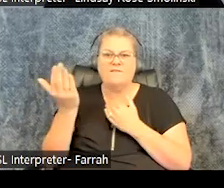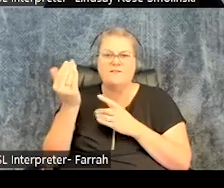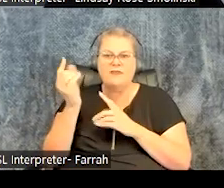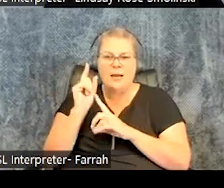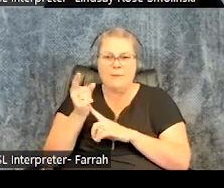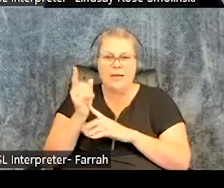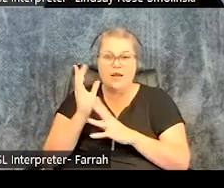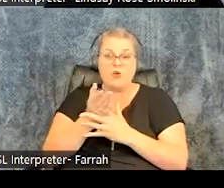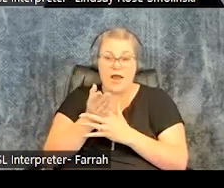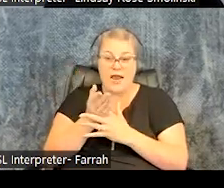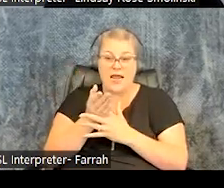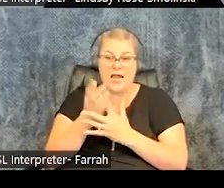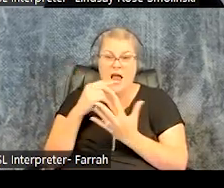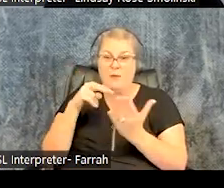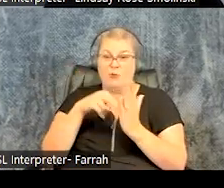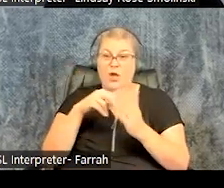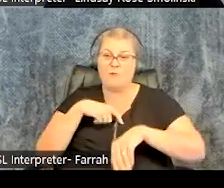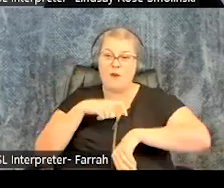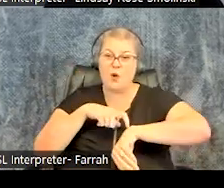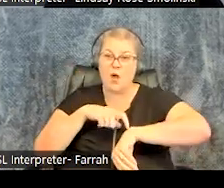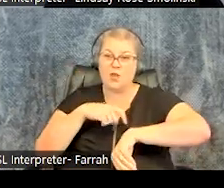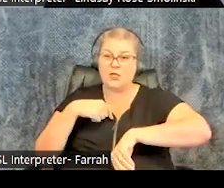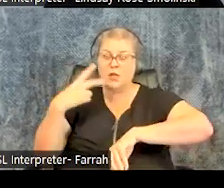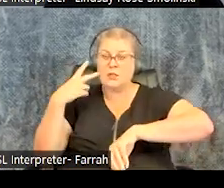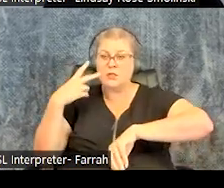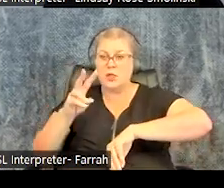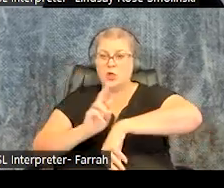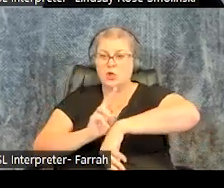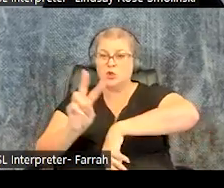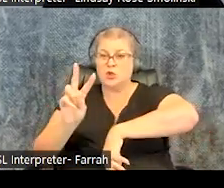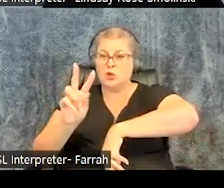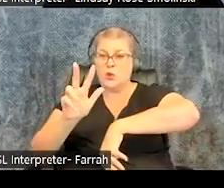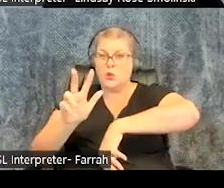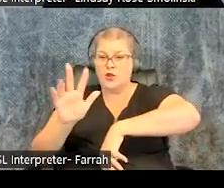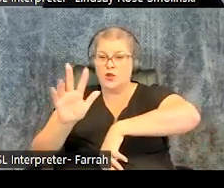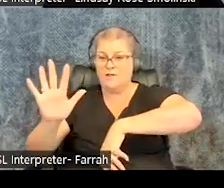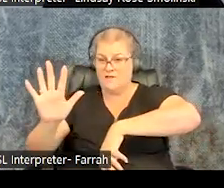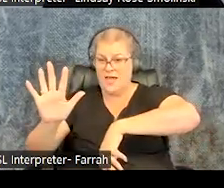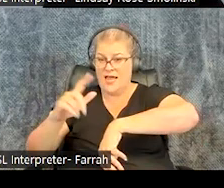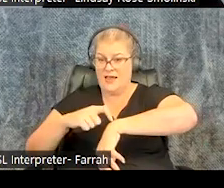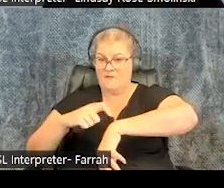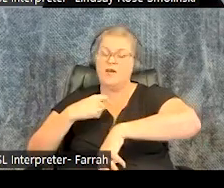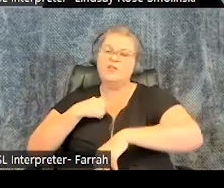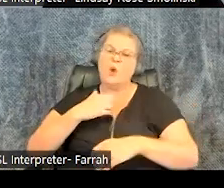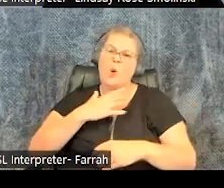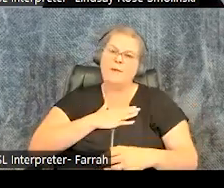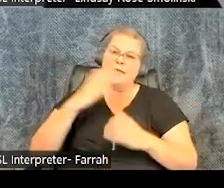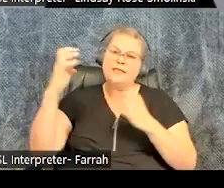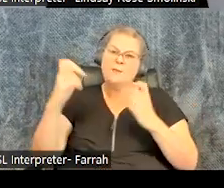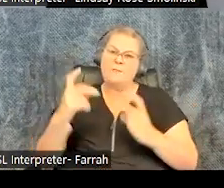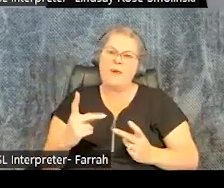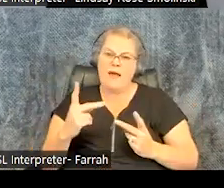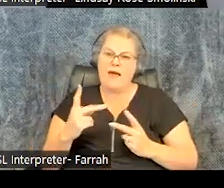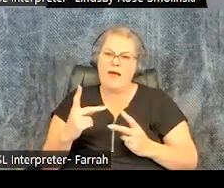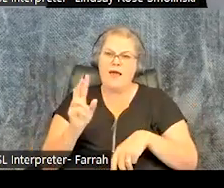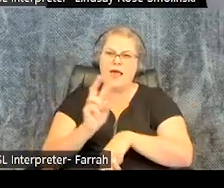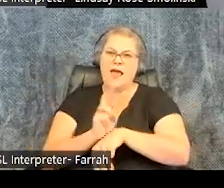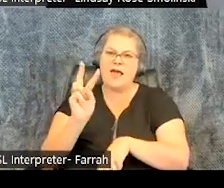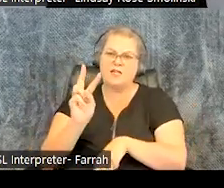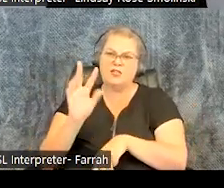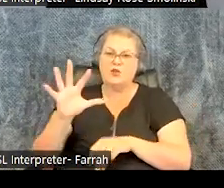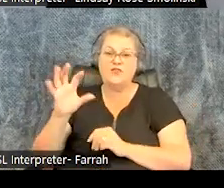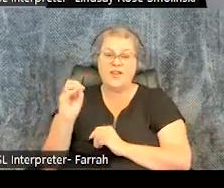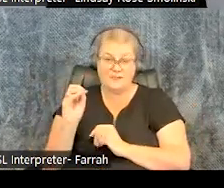break. I'm looking at my watch and I'm seeing that it is 2:35. So I'd like you please back here by